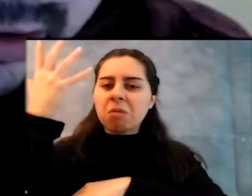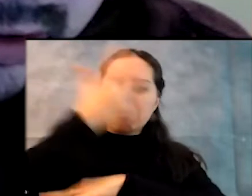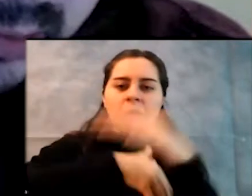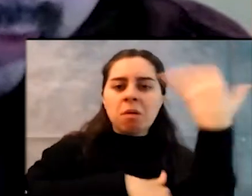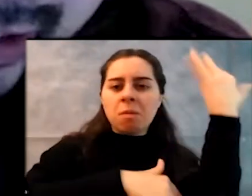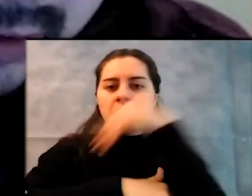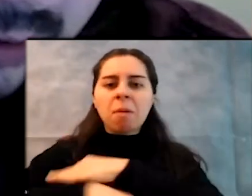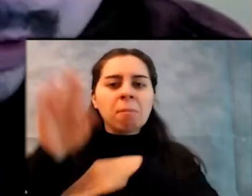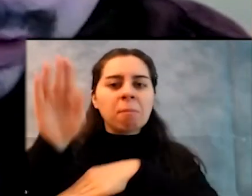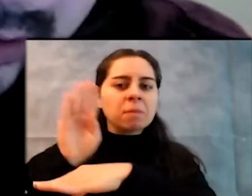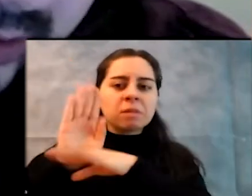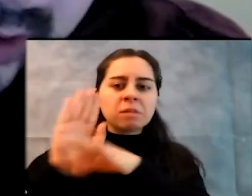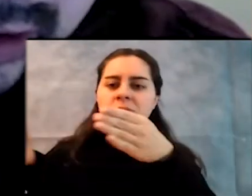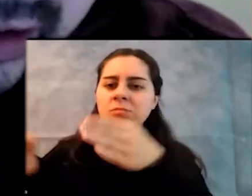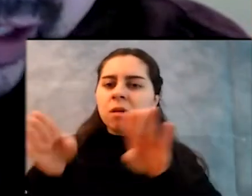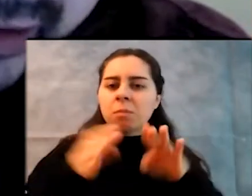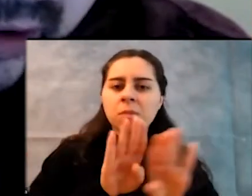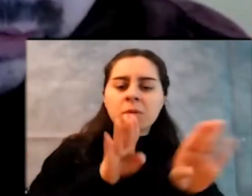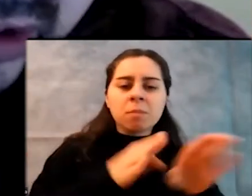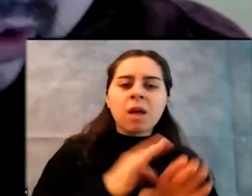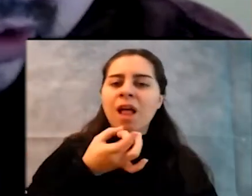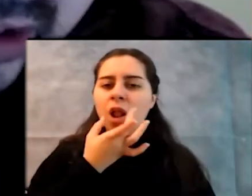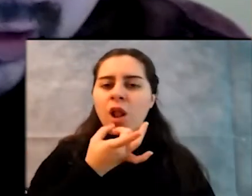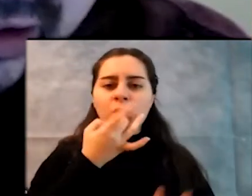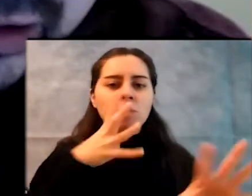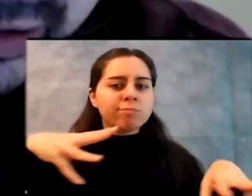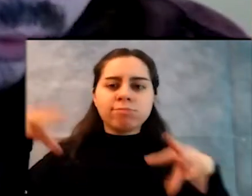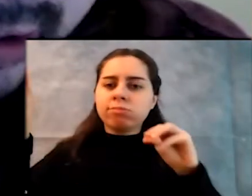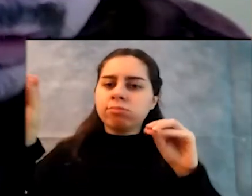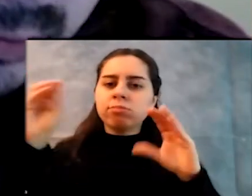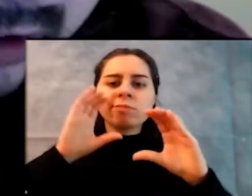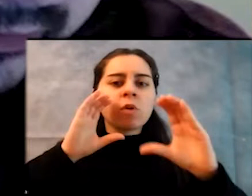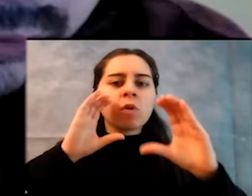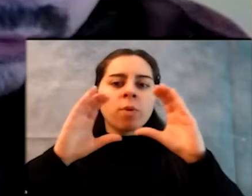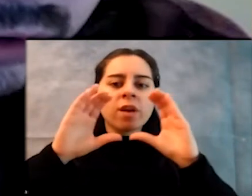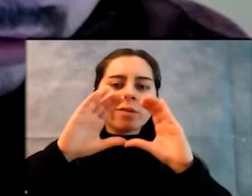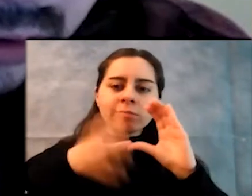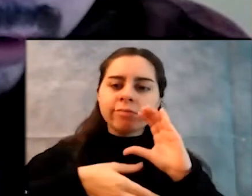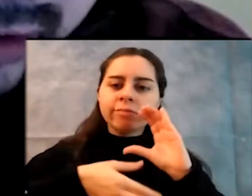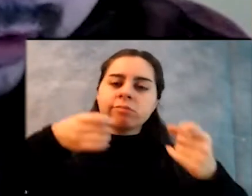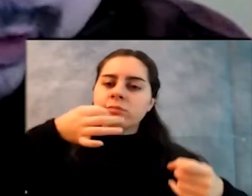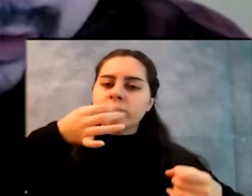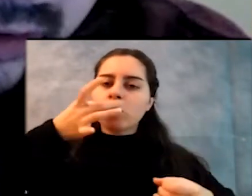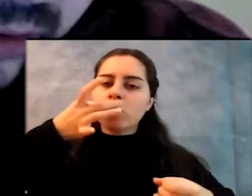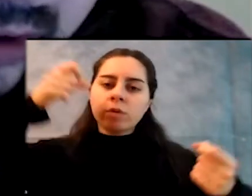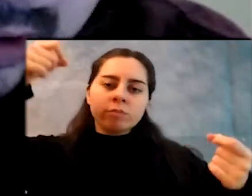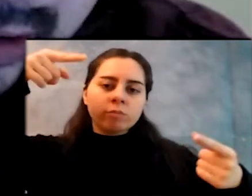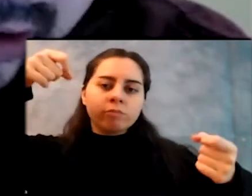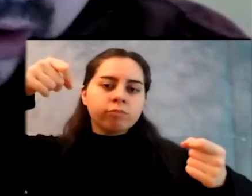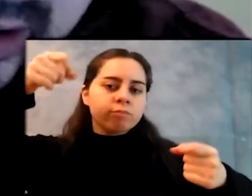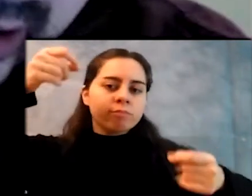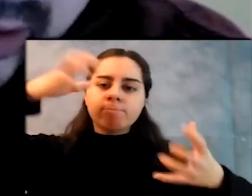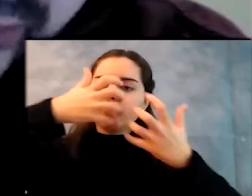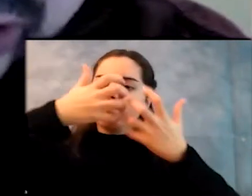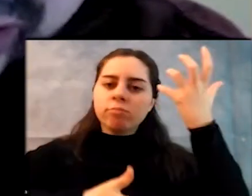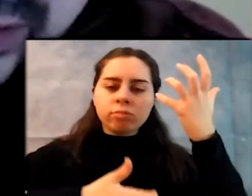caused the largest blackout in U.S. history, knocked out communications, led to widespread food, drinking water, and gasoline shortages, and